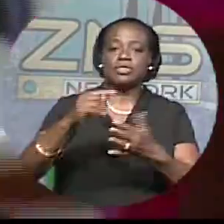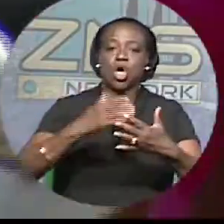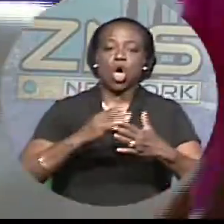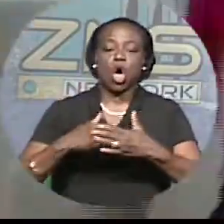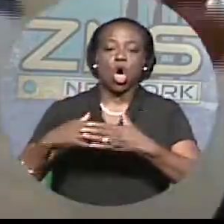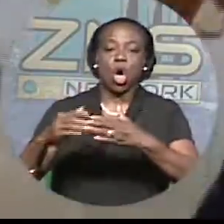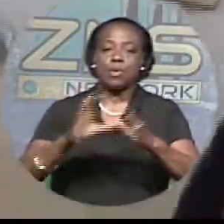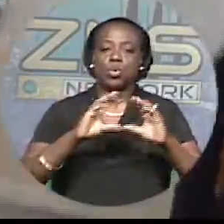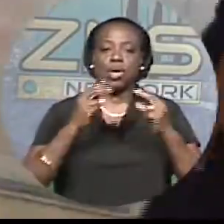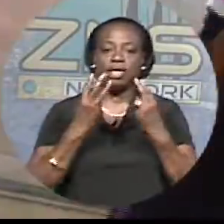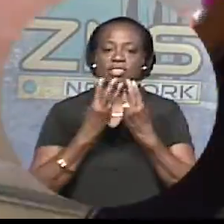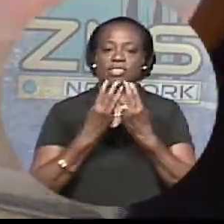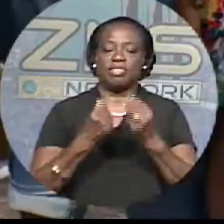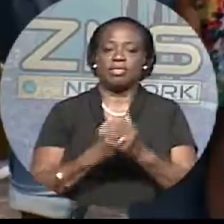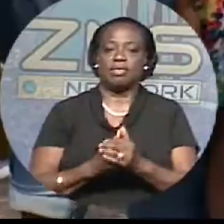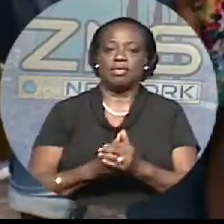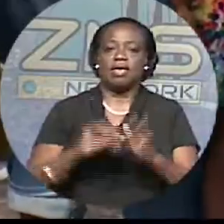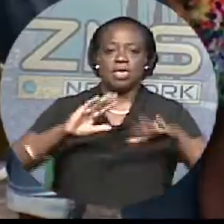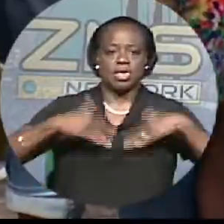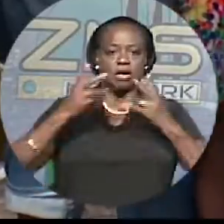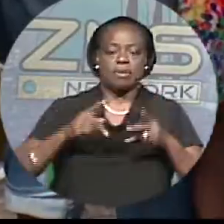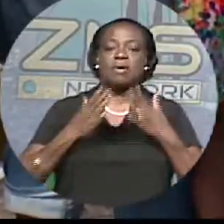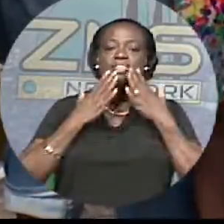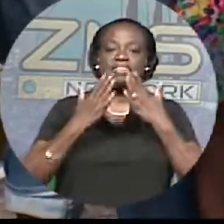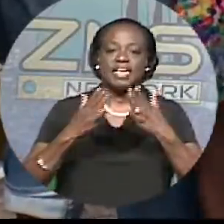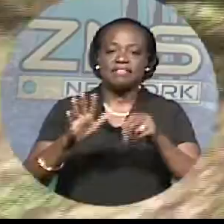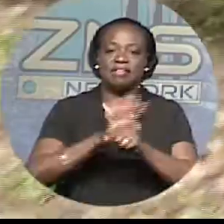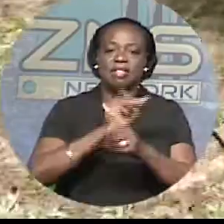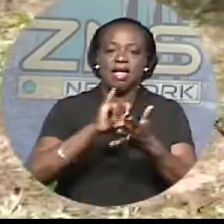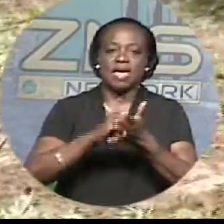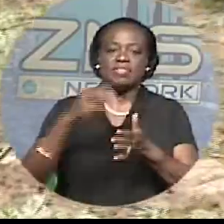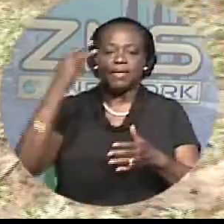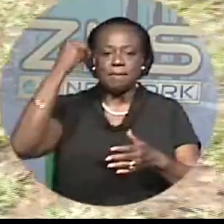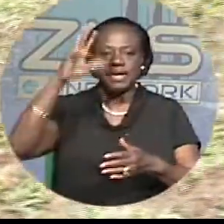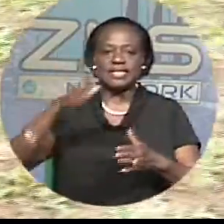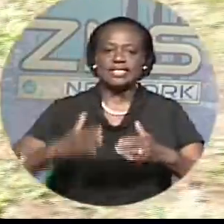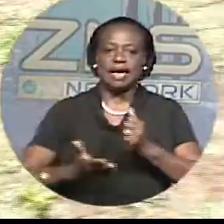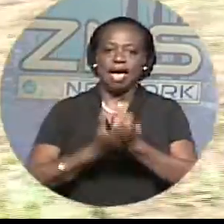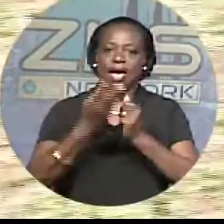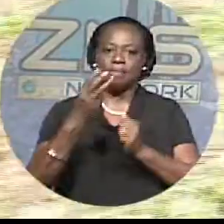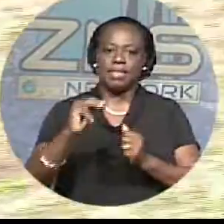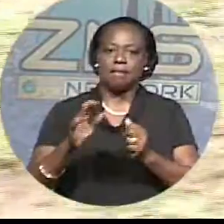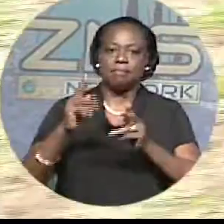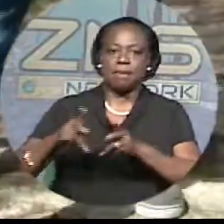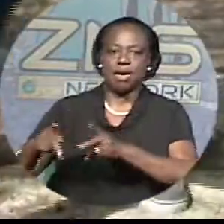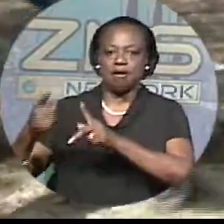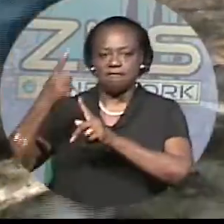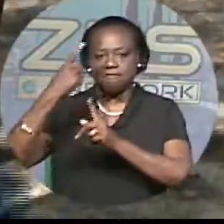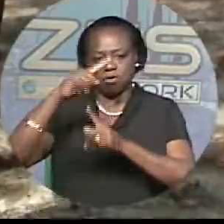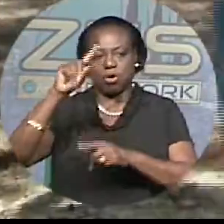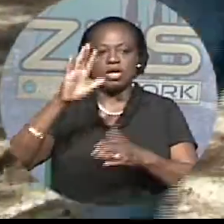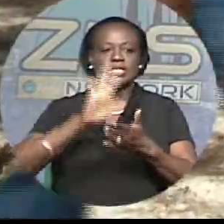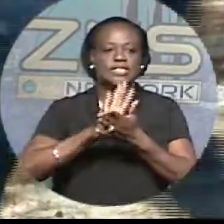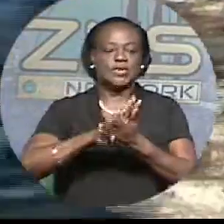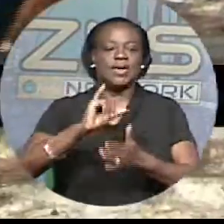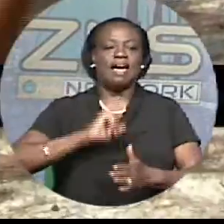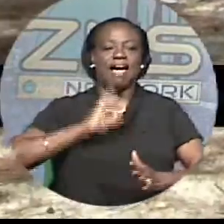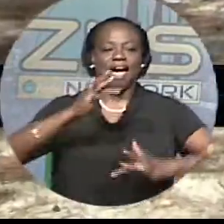this. For the youngsters, they were thankful that the minister assisted them in preparing for school. I feel